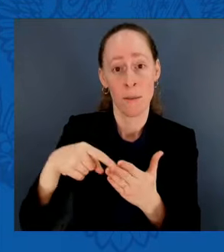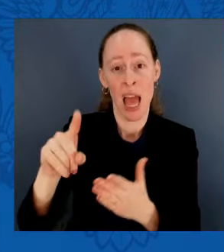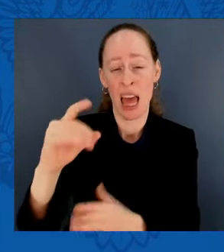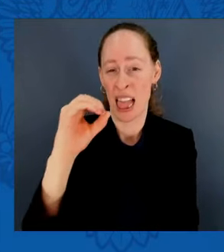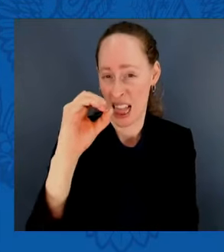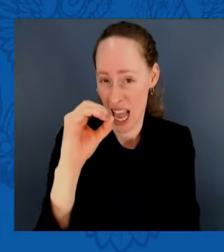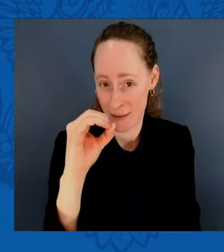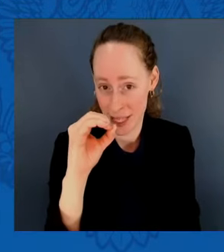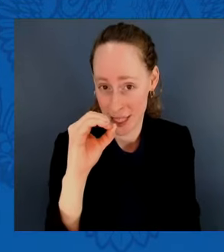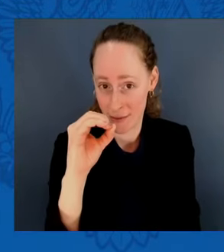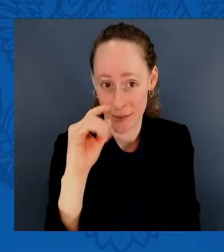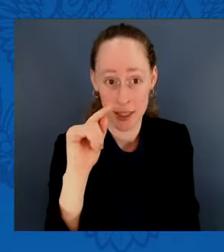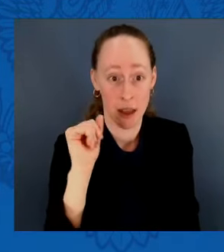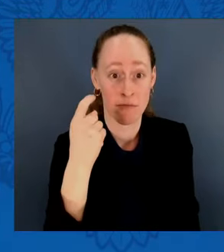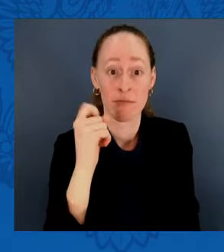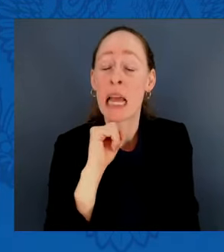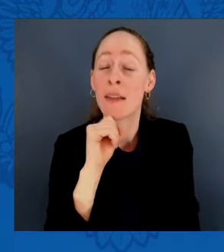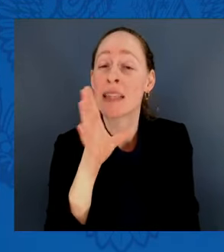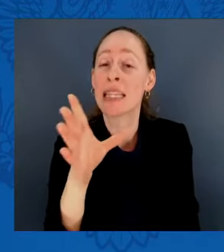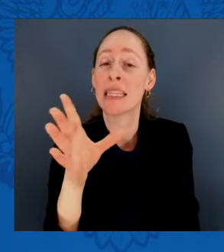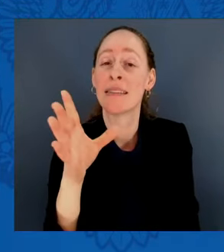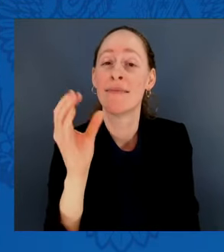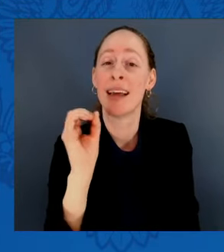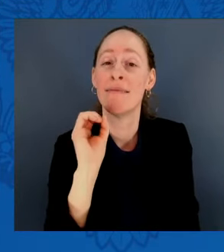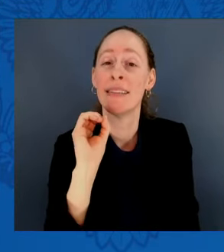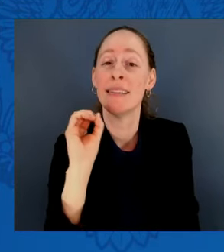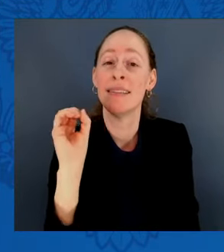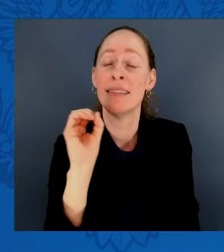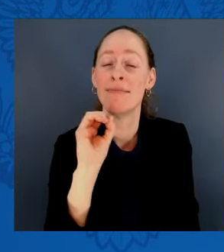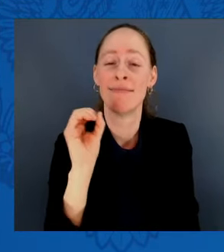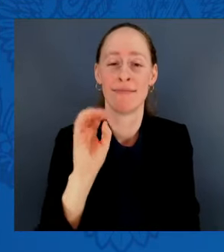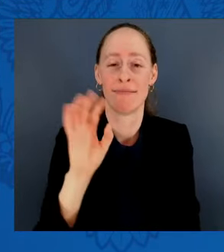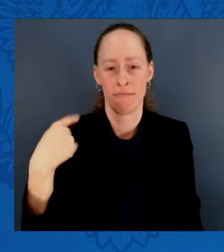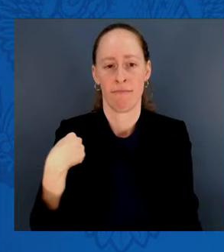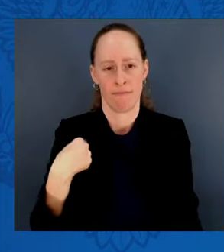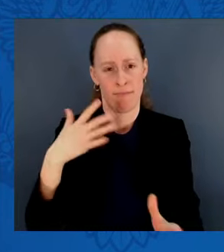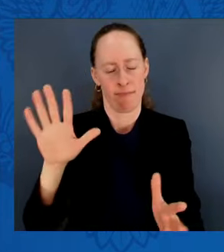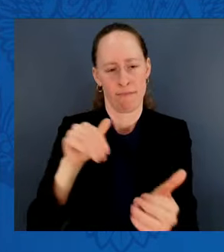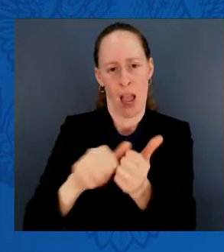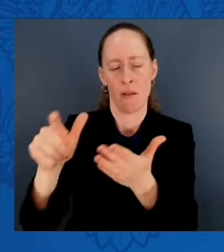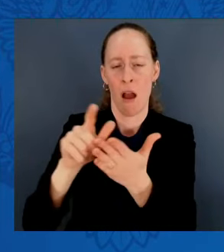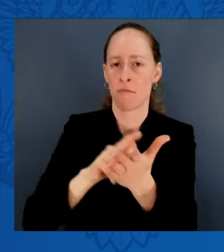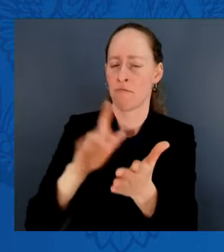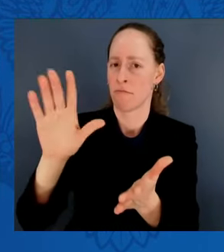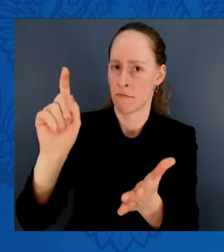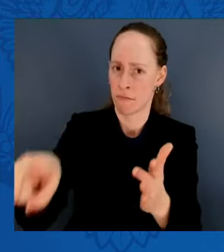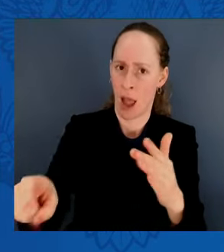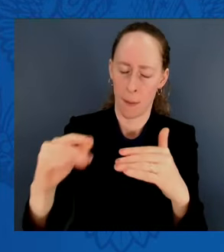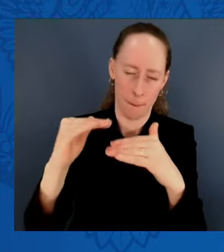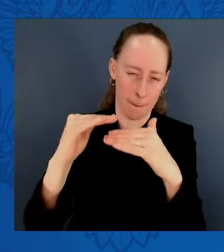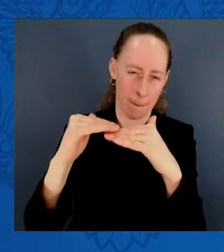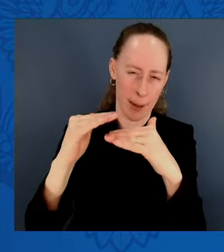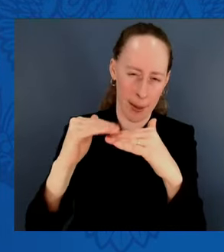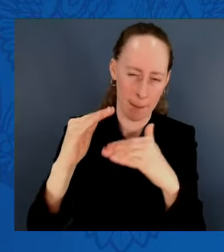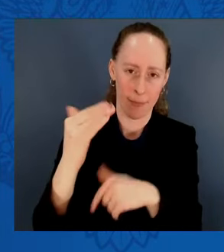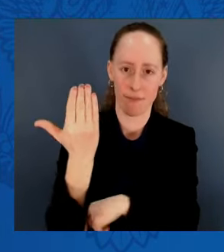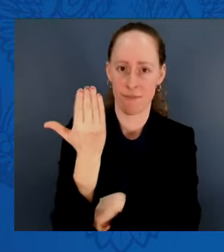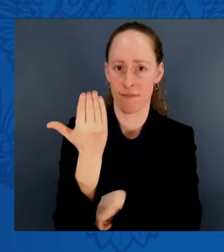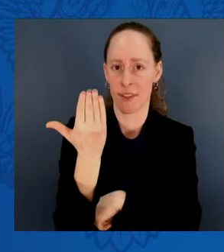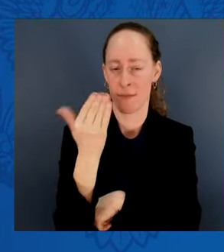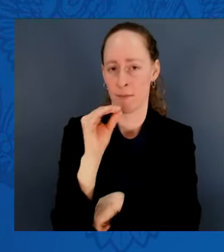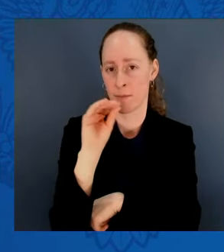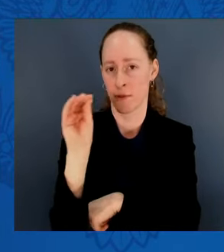15%. But that's still less than working people pay in federal taxes. It's time to raise corporate minimum tax to at